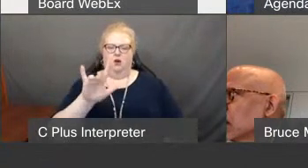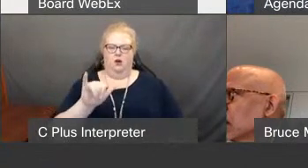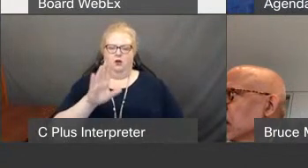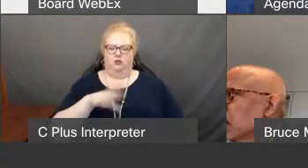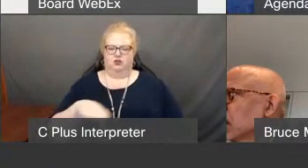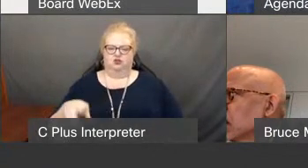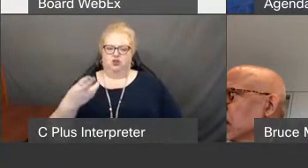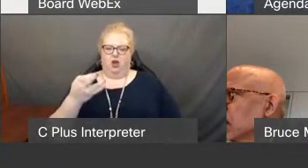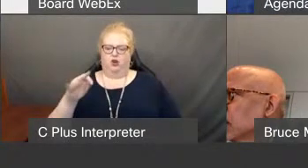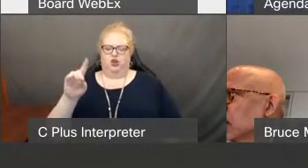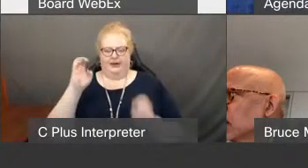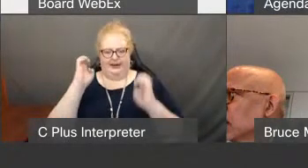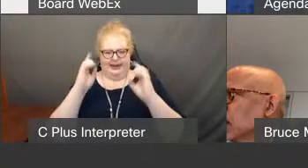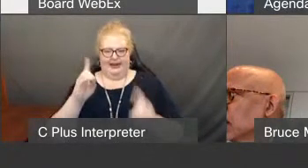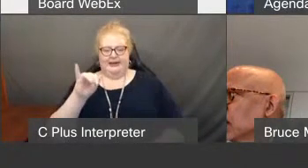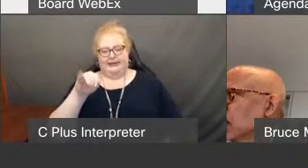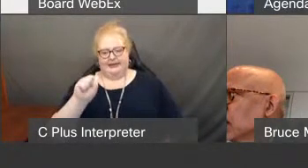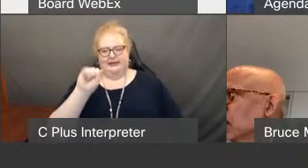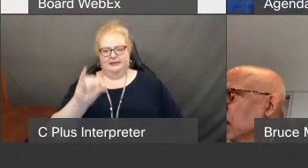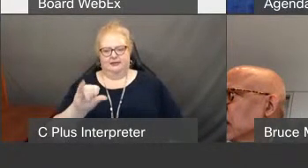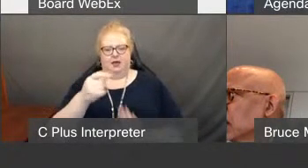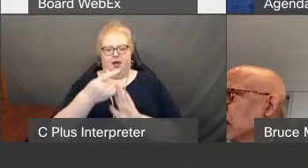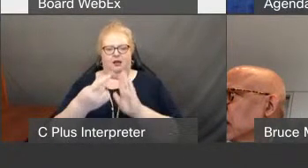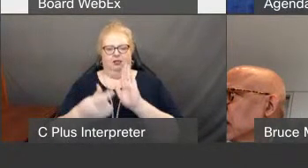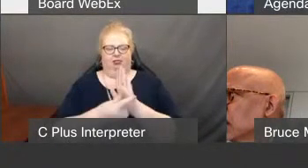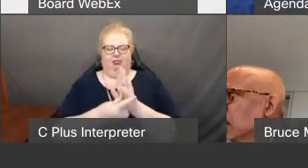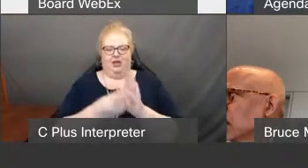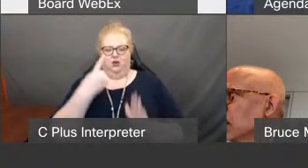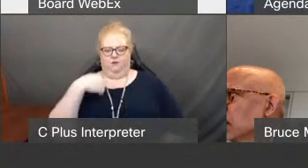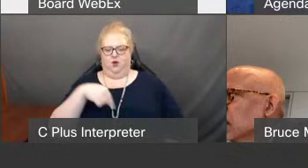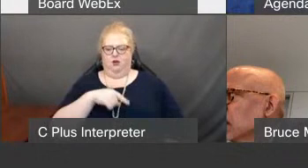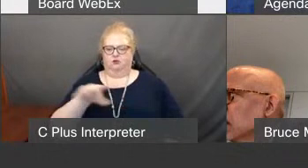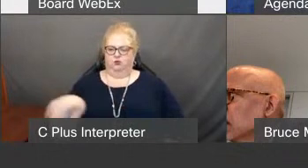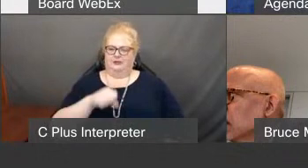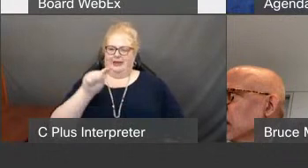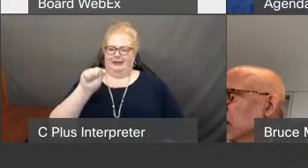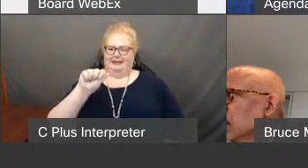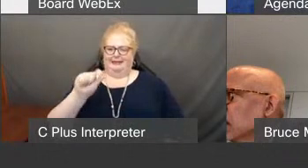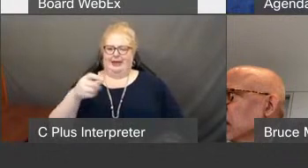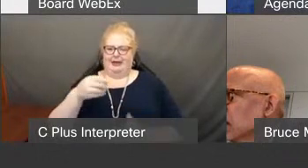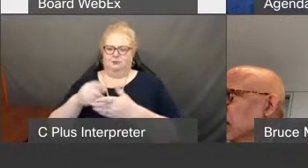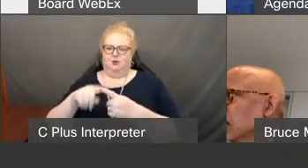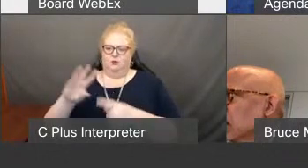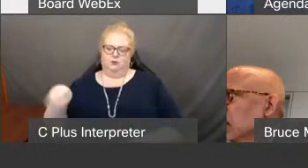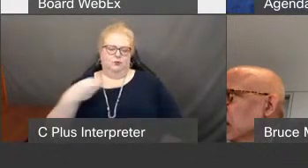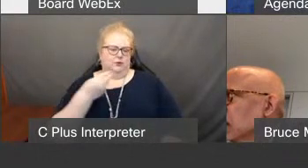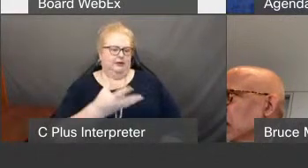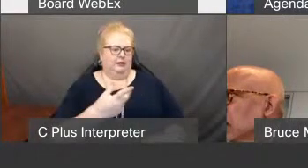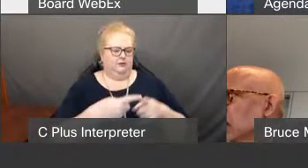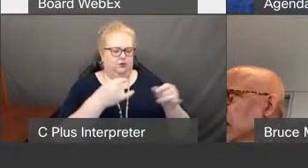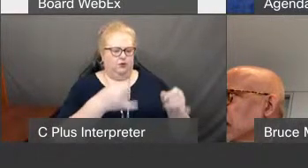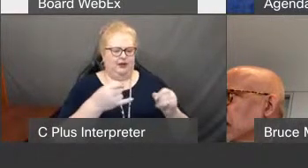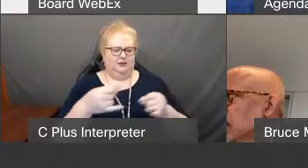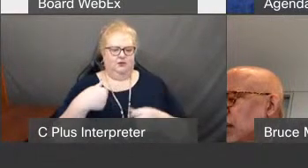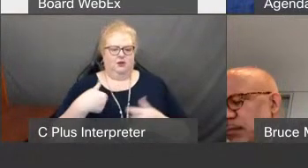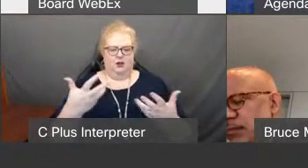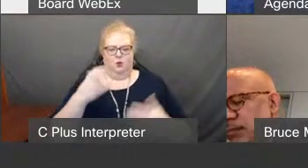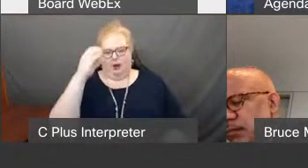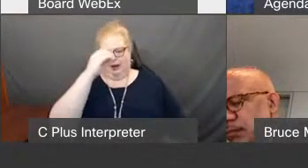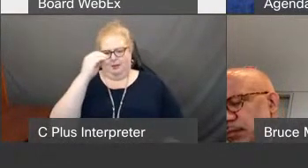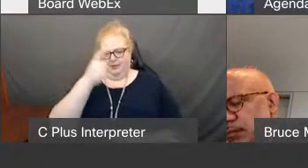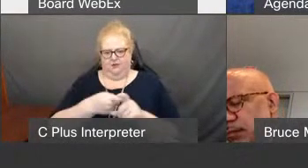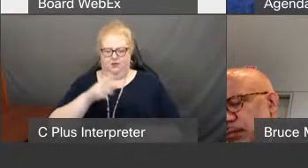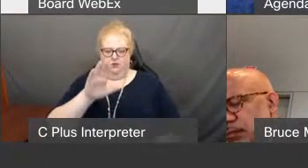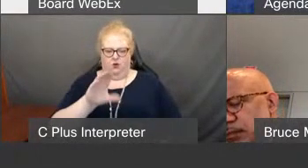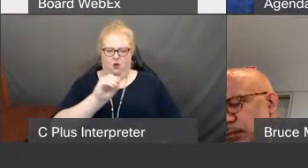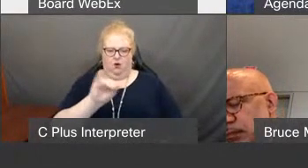legal, that's even legal for us to take tax money and give to individuals. And I'd like an opinion from your office on that so we can put this